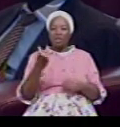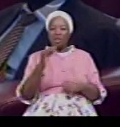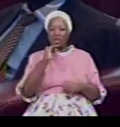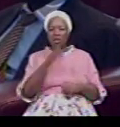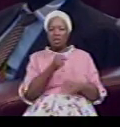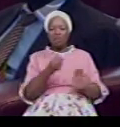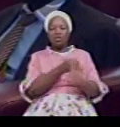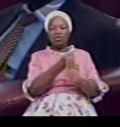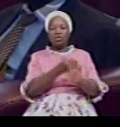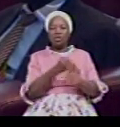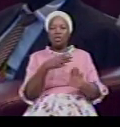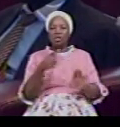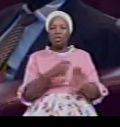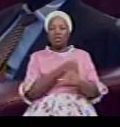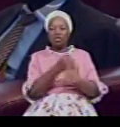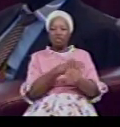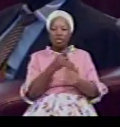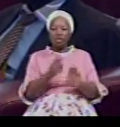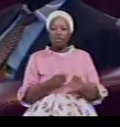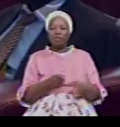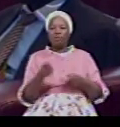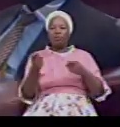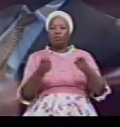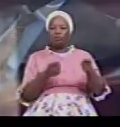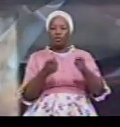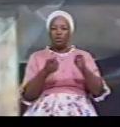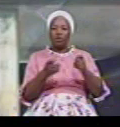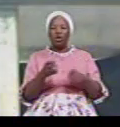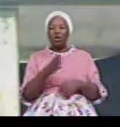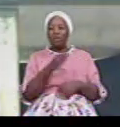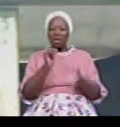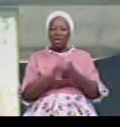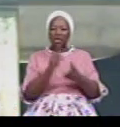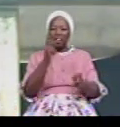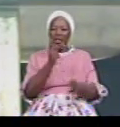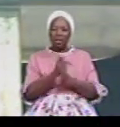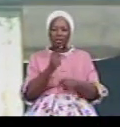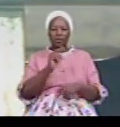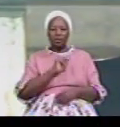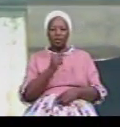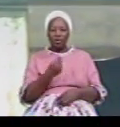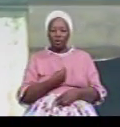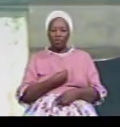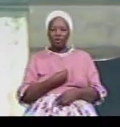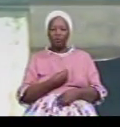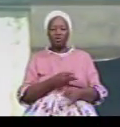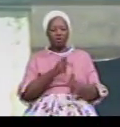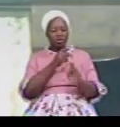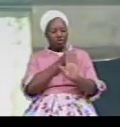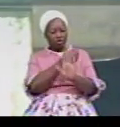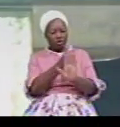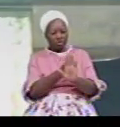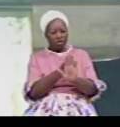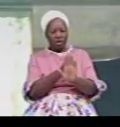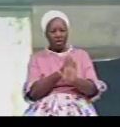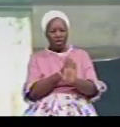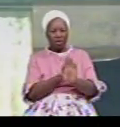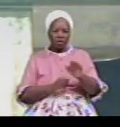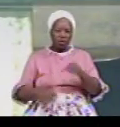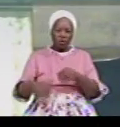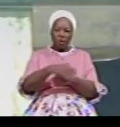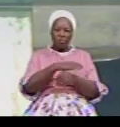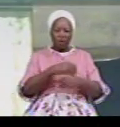The shield of dominion that keeps us shielded, sheltered,